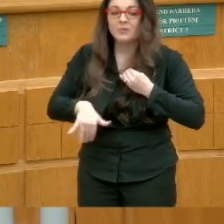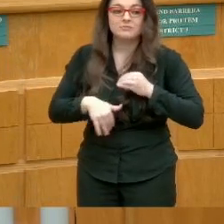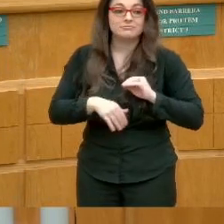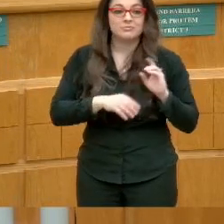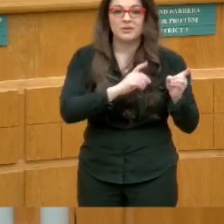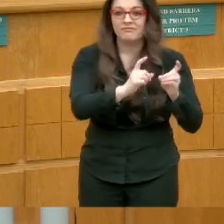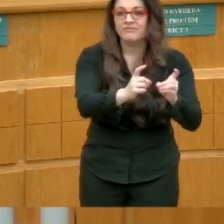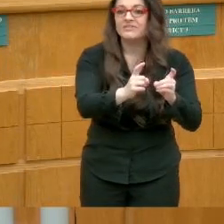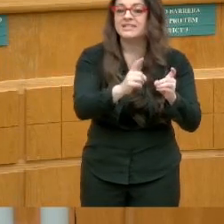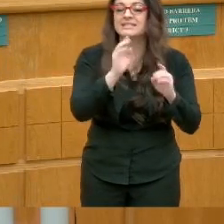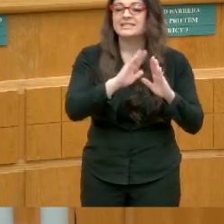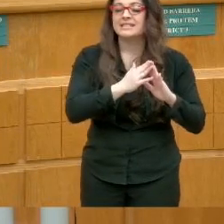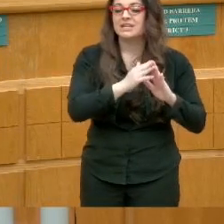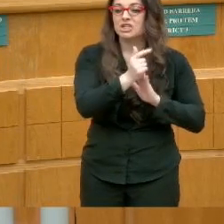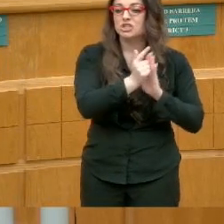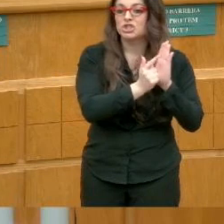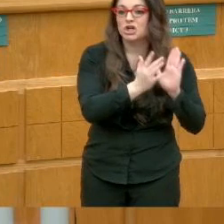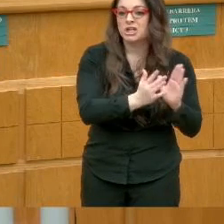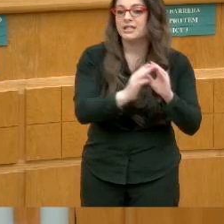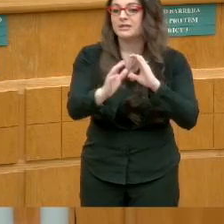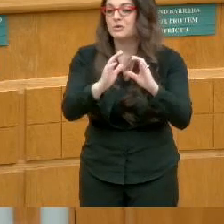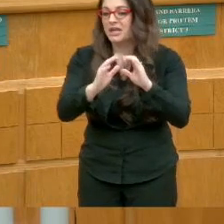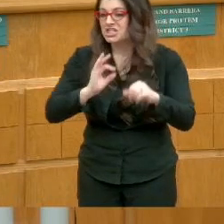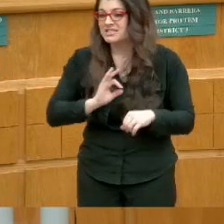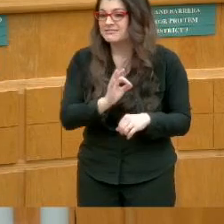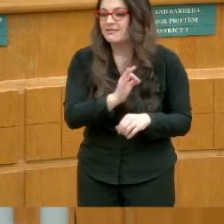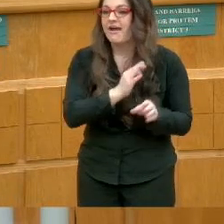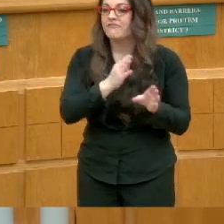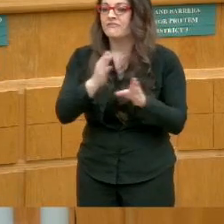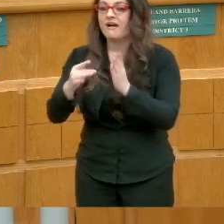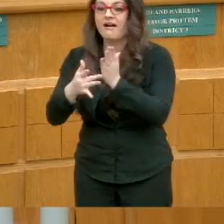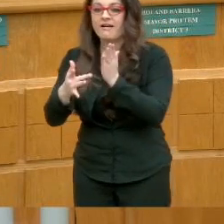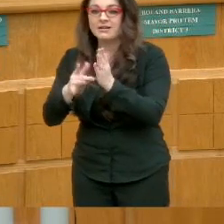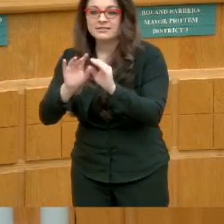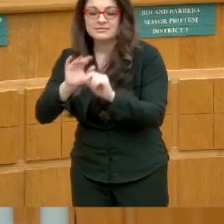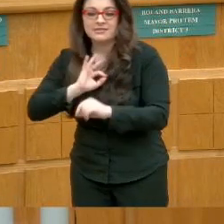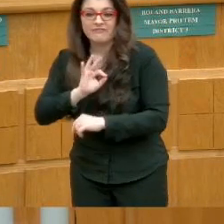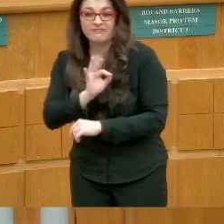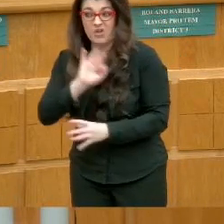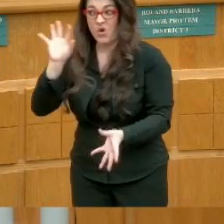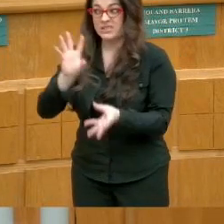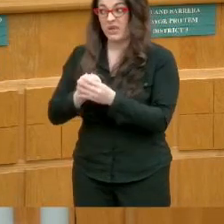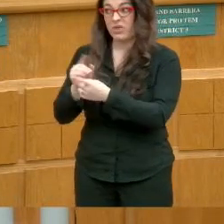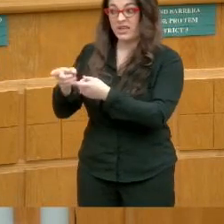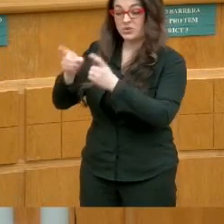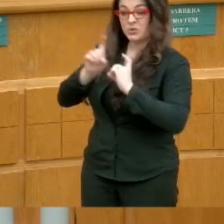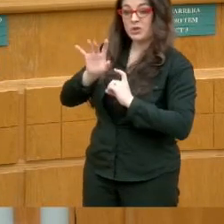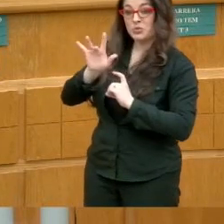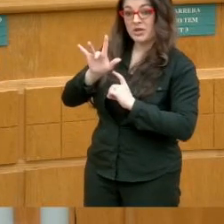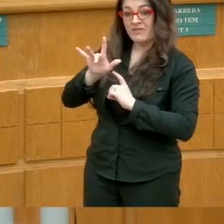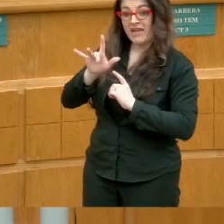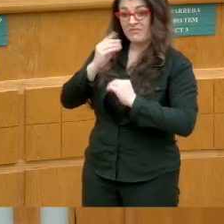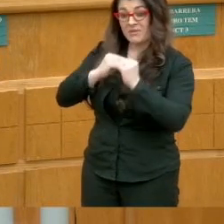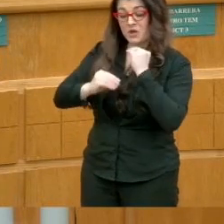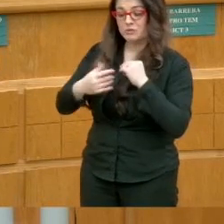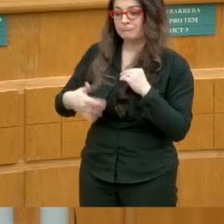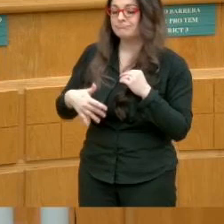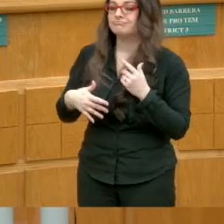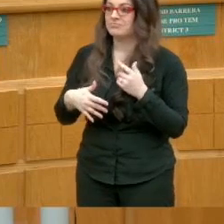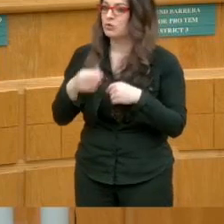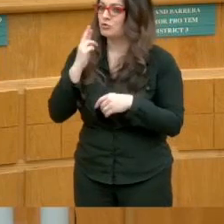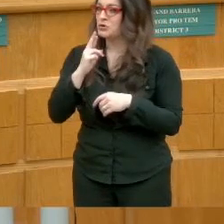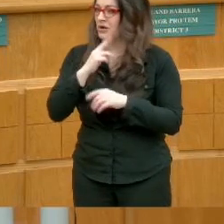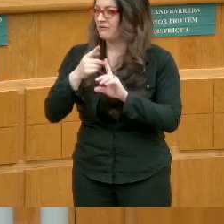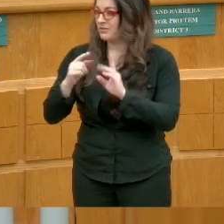of our communication staff and our IT staff. They had 25 meals from Water Street Restaurant here downtown. The food